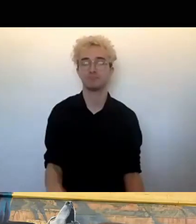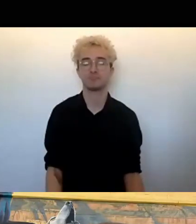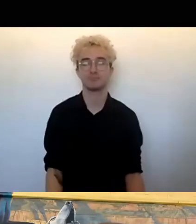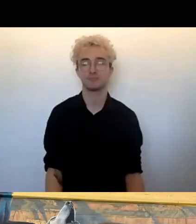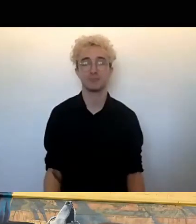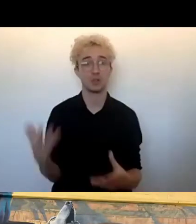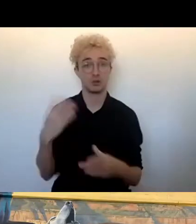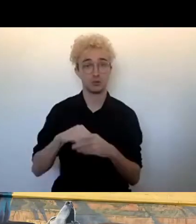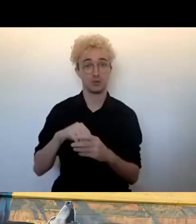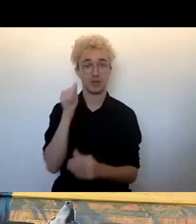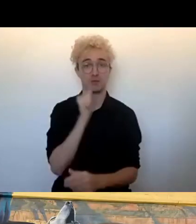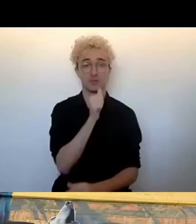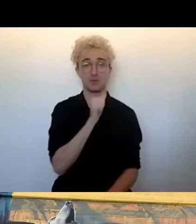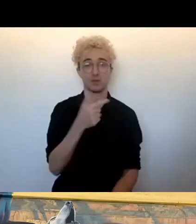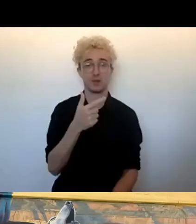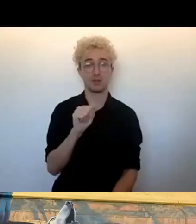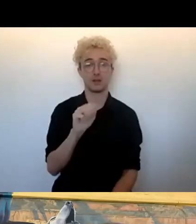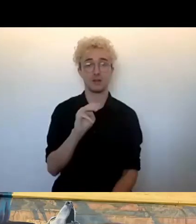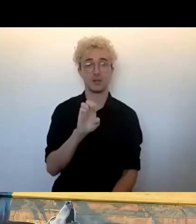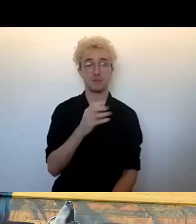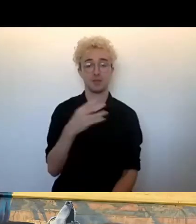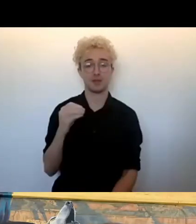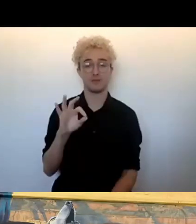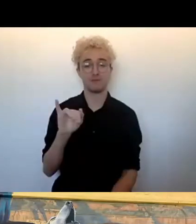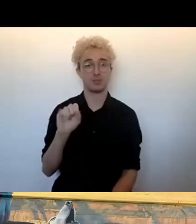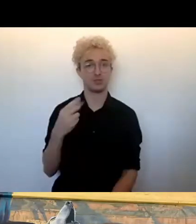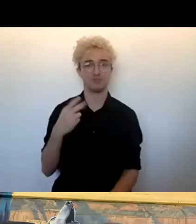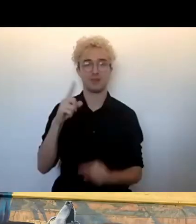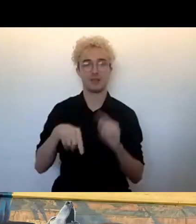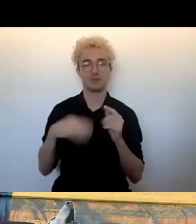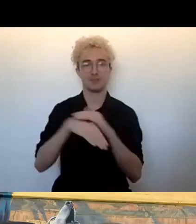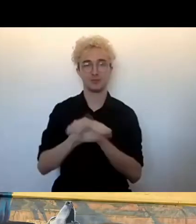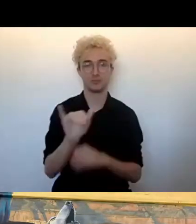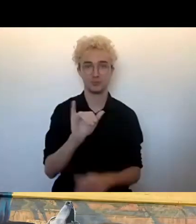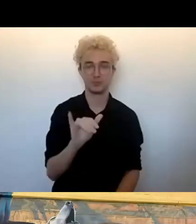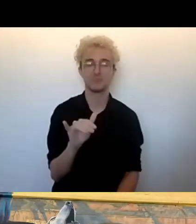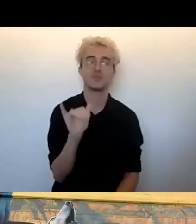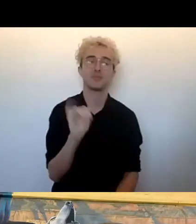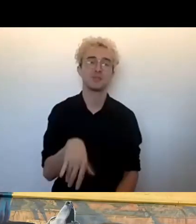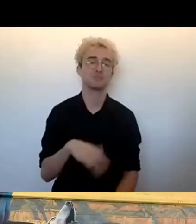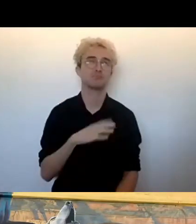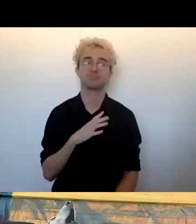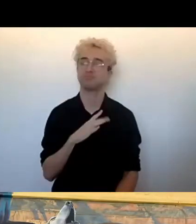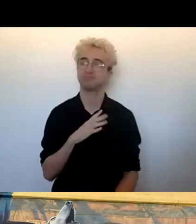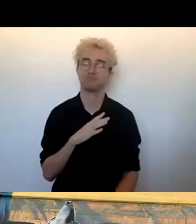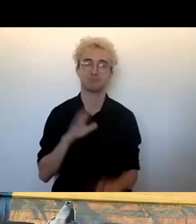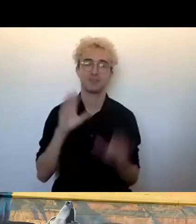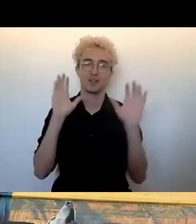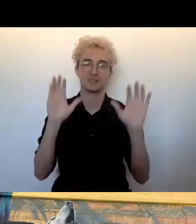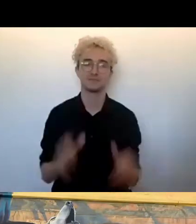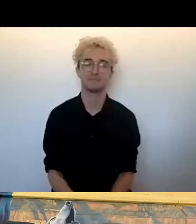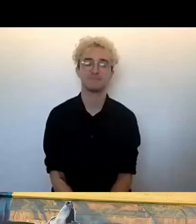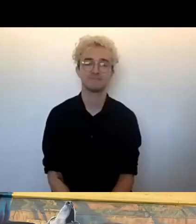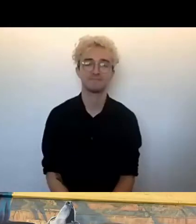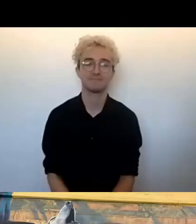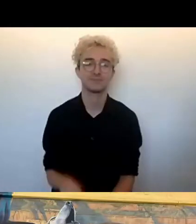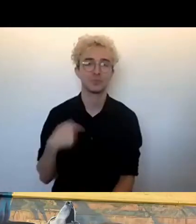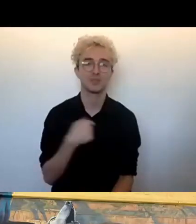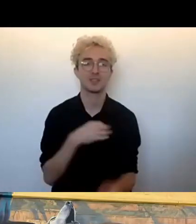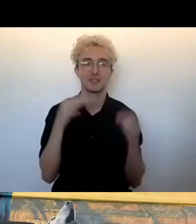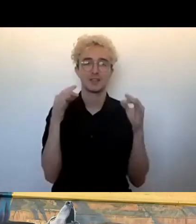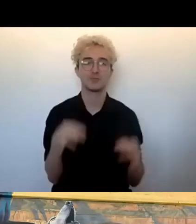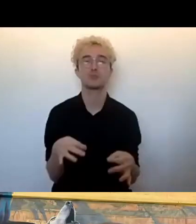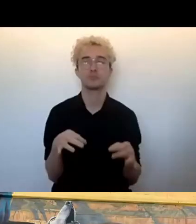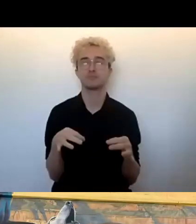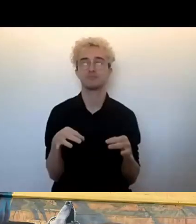to enter the forest during the closure period. So that was pretty exceptional, and we decided to go public with that